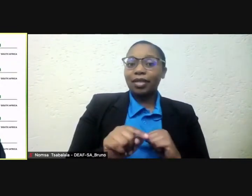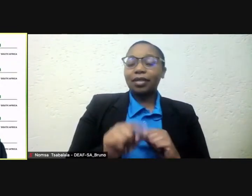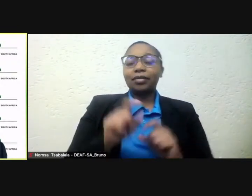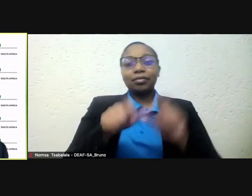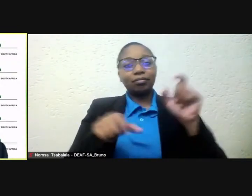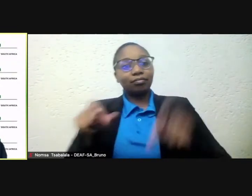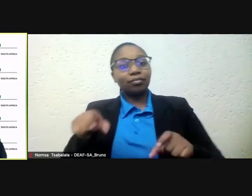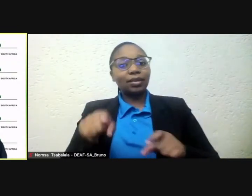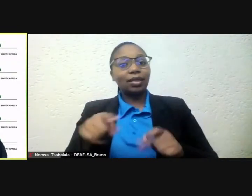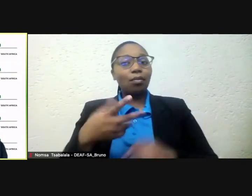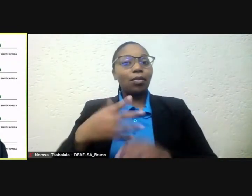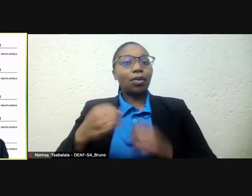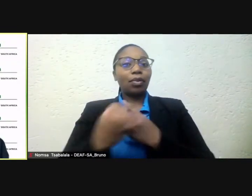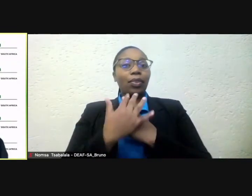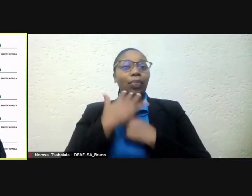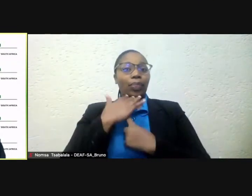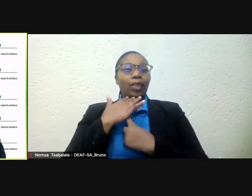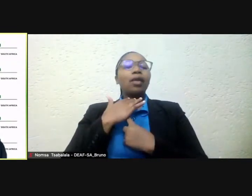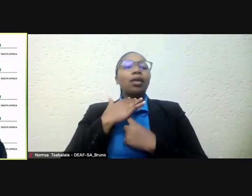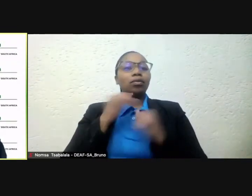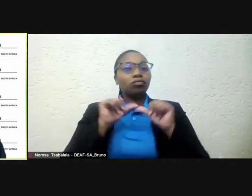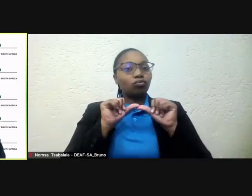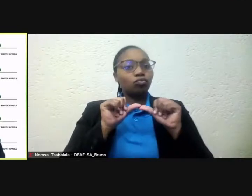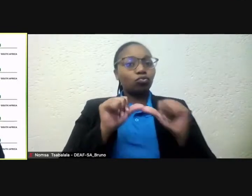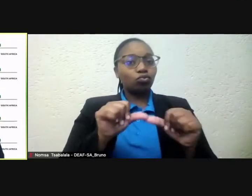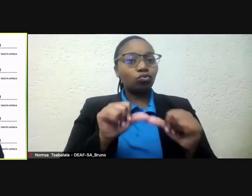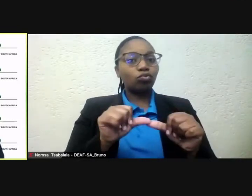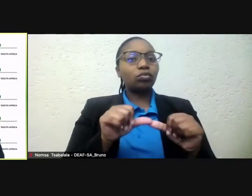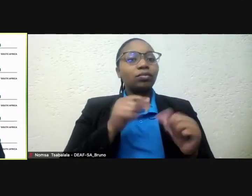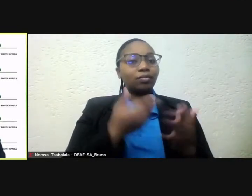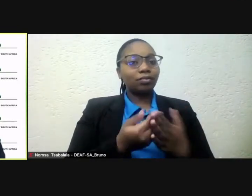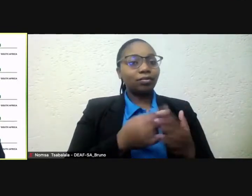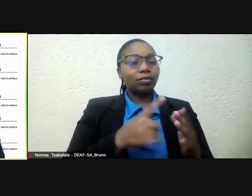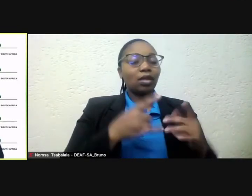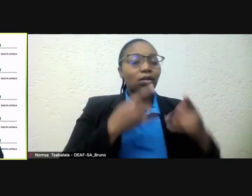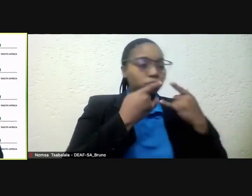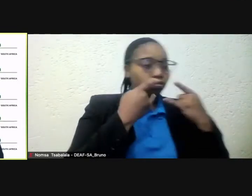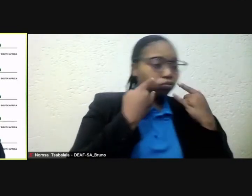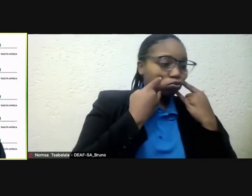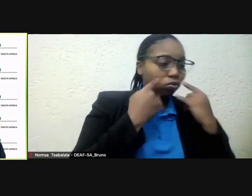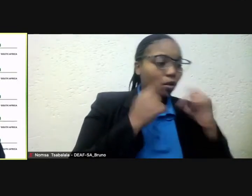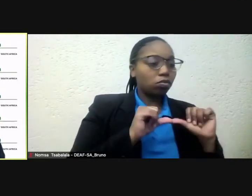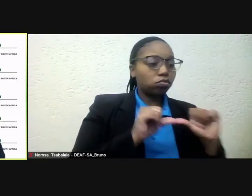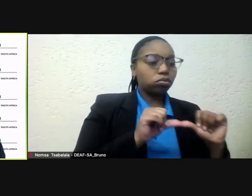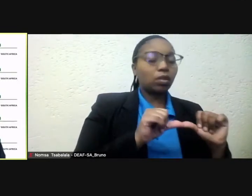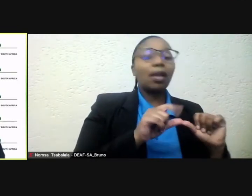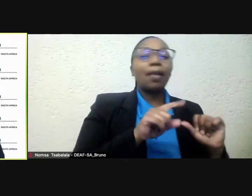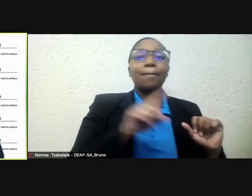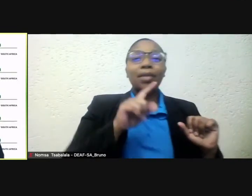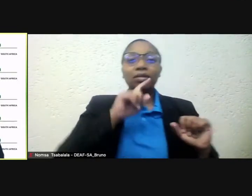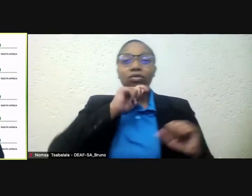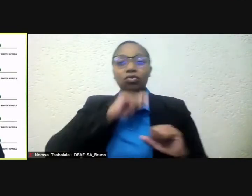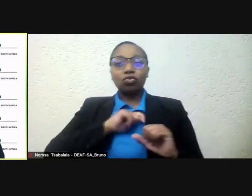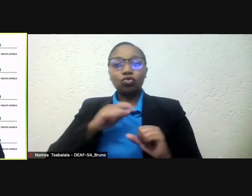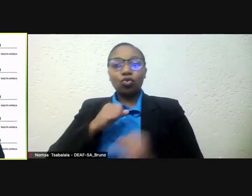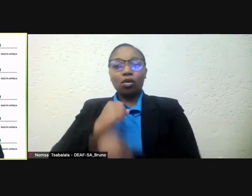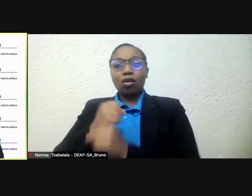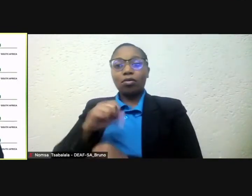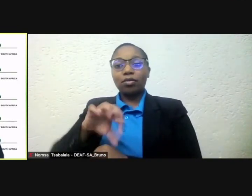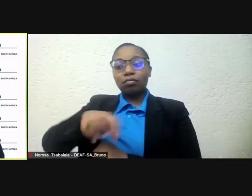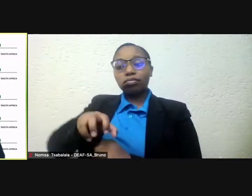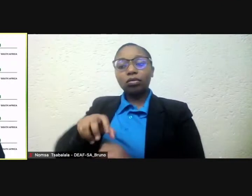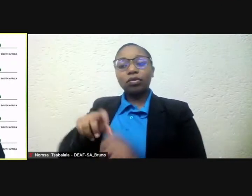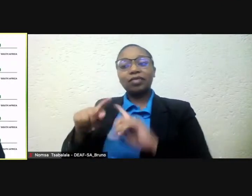are infected will continue to be the dominant feature. Our Gauteng team and the national team will confirm